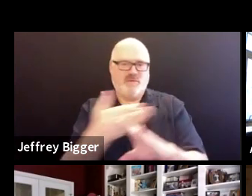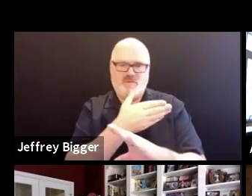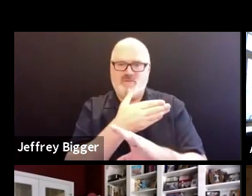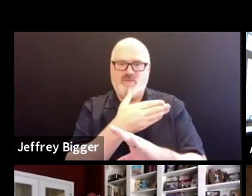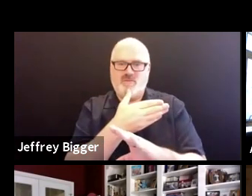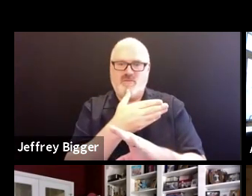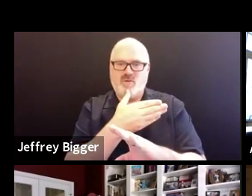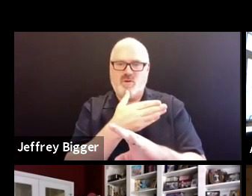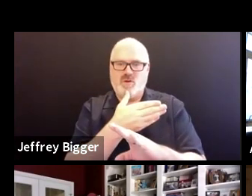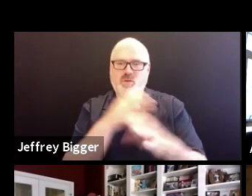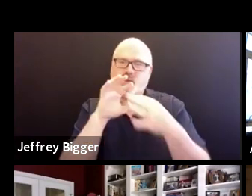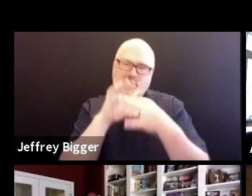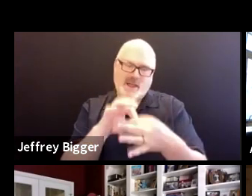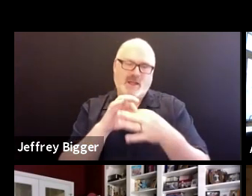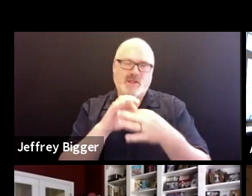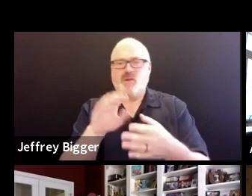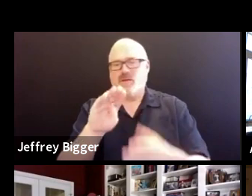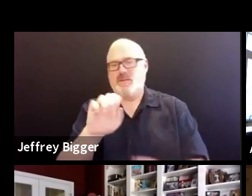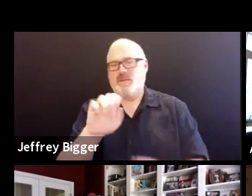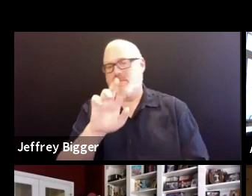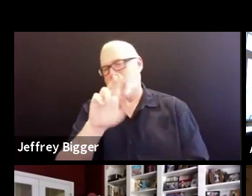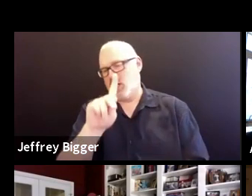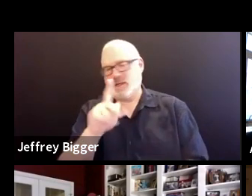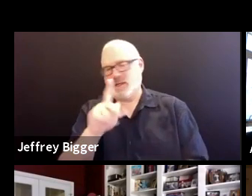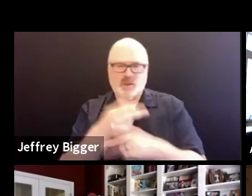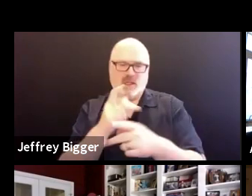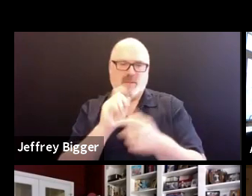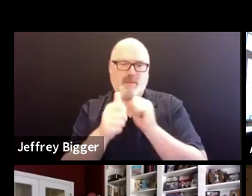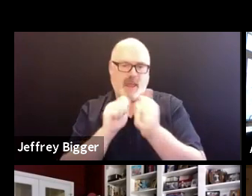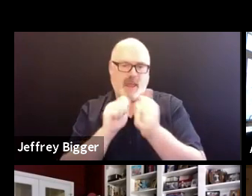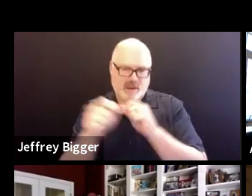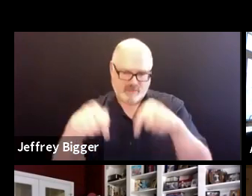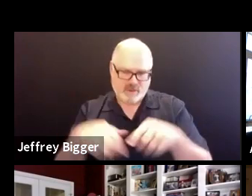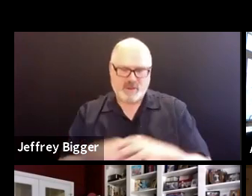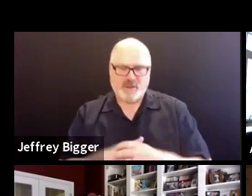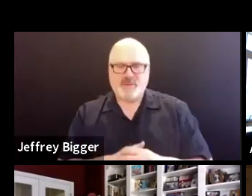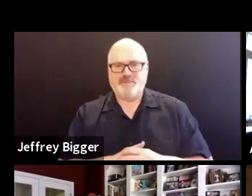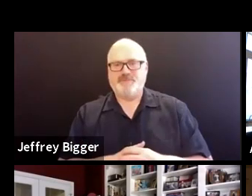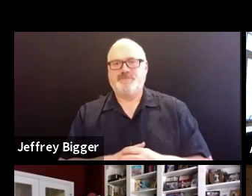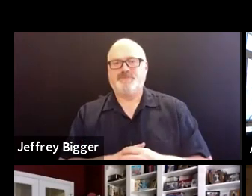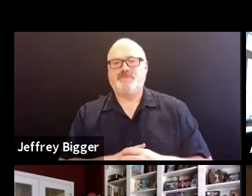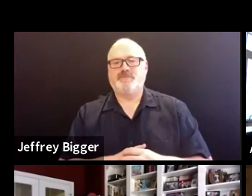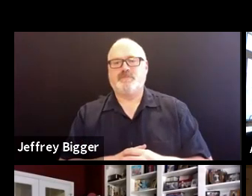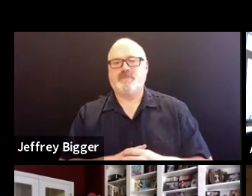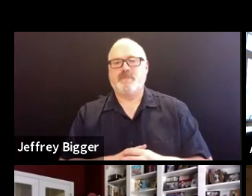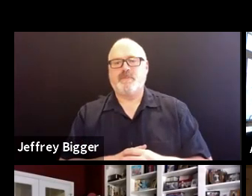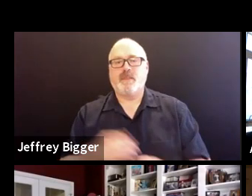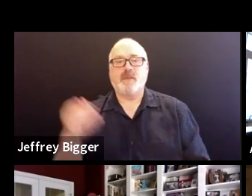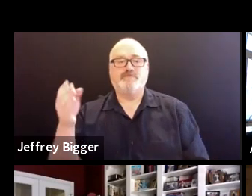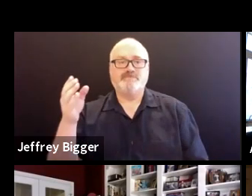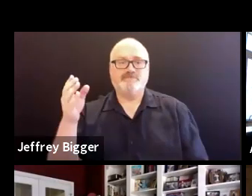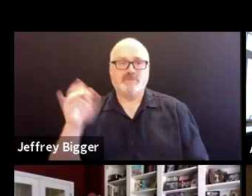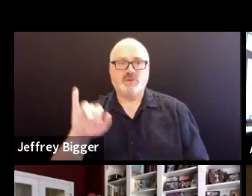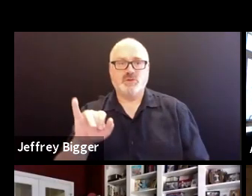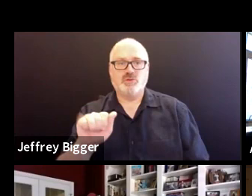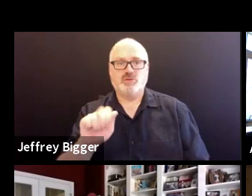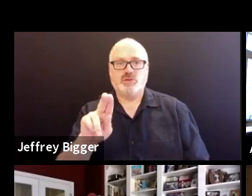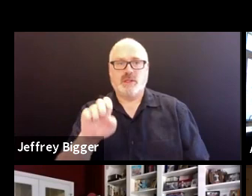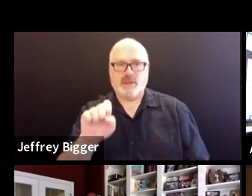prevailing market conditions and to remain competitive. This is Janice, so moved.